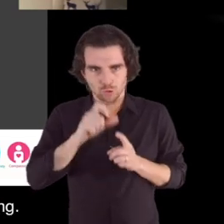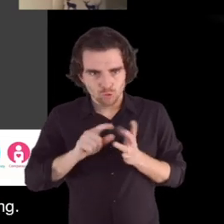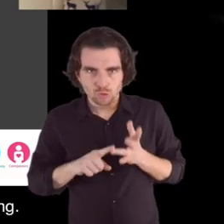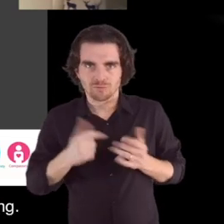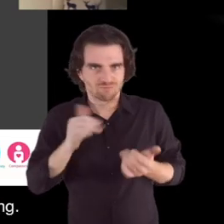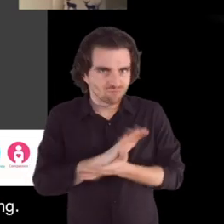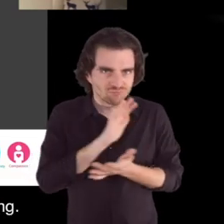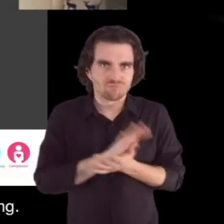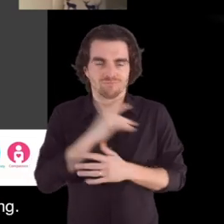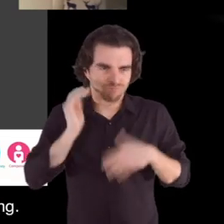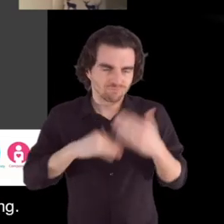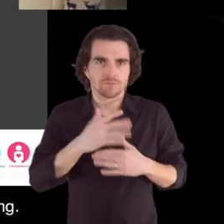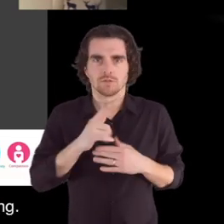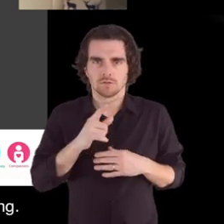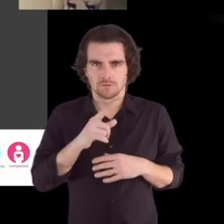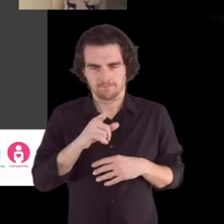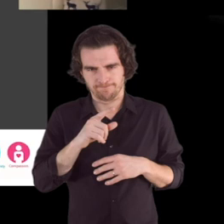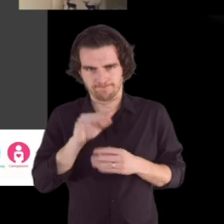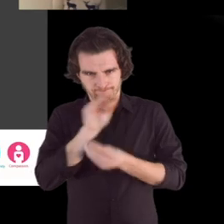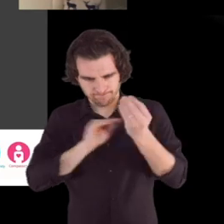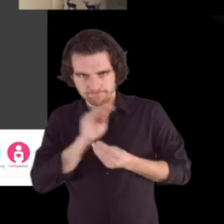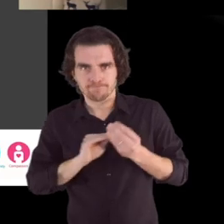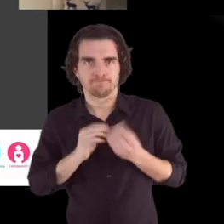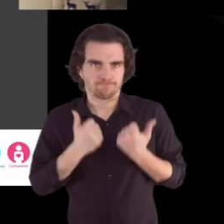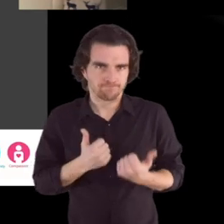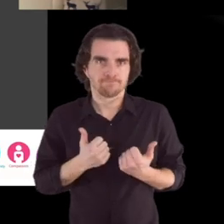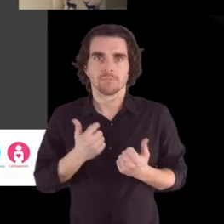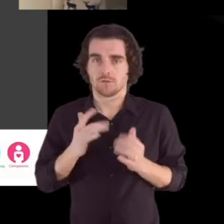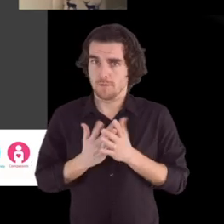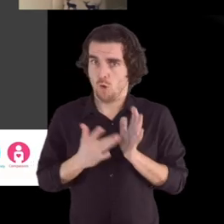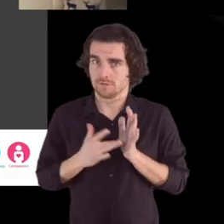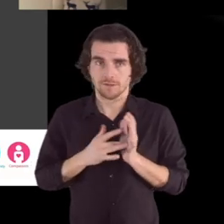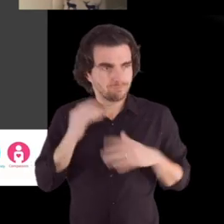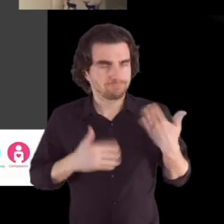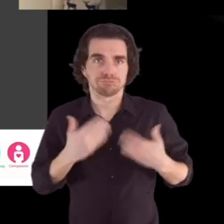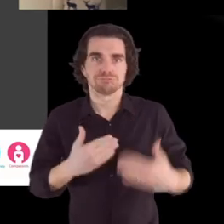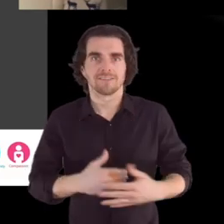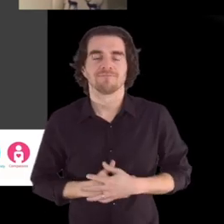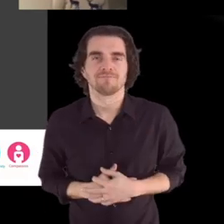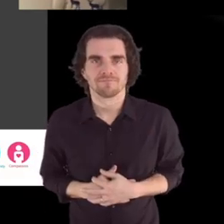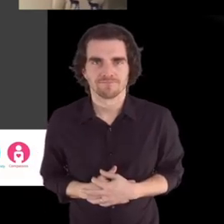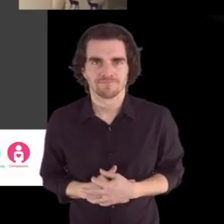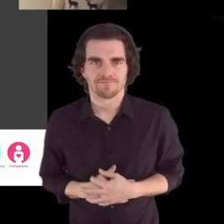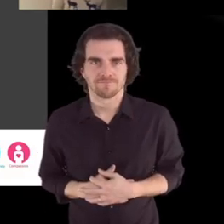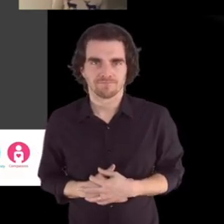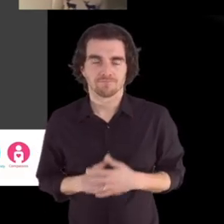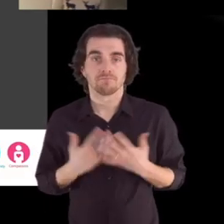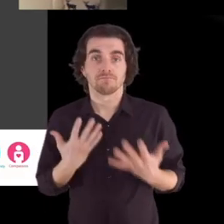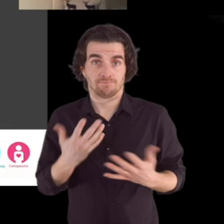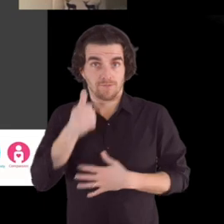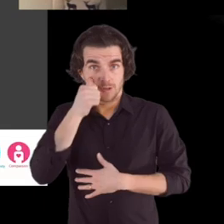are enjoyable, that you enjoy doing. And prioritizing these in your schedule because they are as important as anything else that I've said is